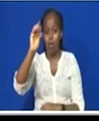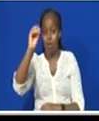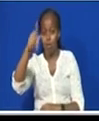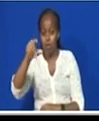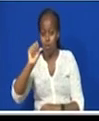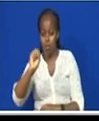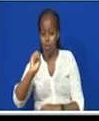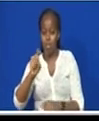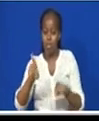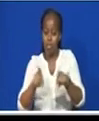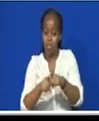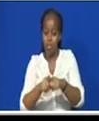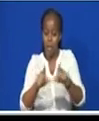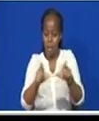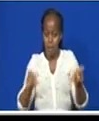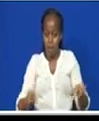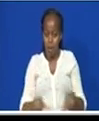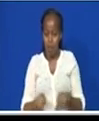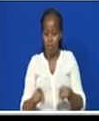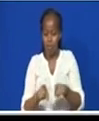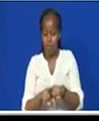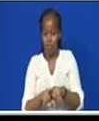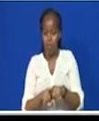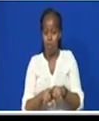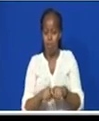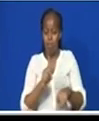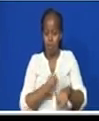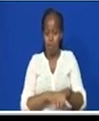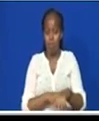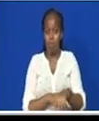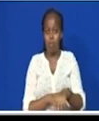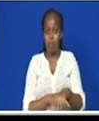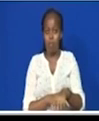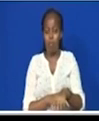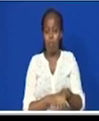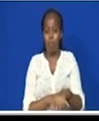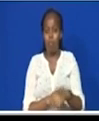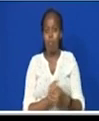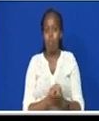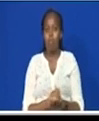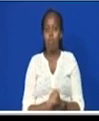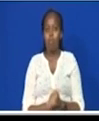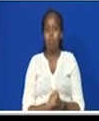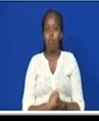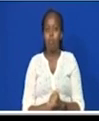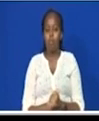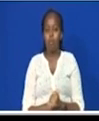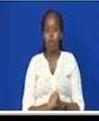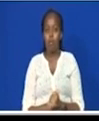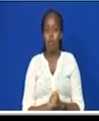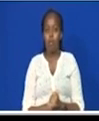will not score the 2 marks, because it is on the same piece of land at the same time for it to